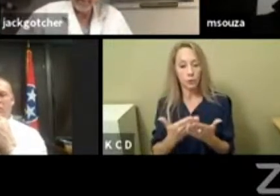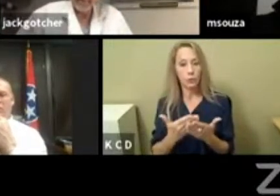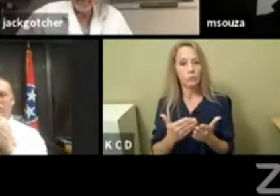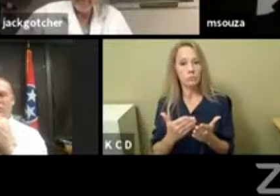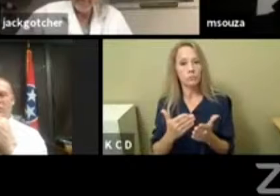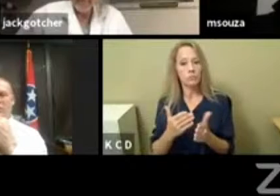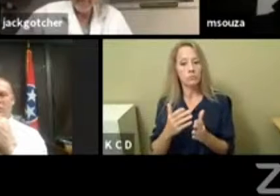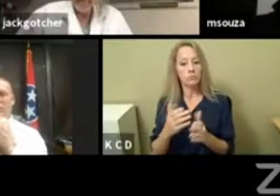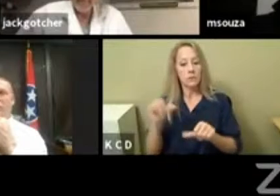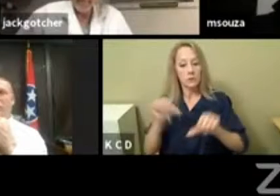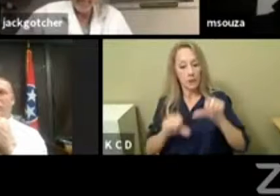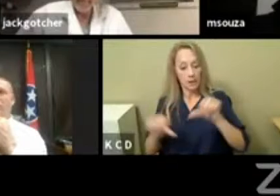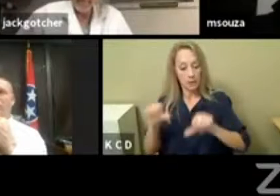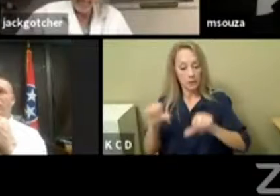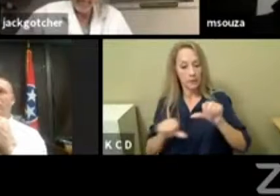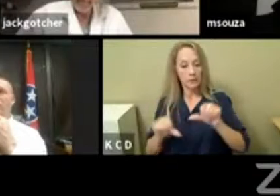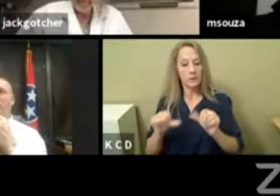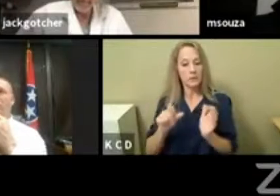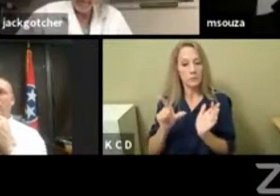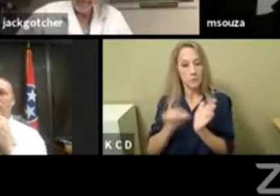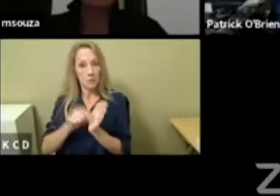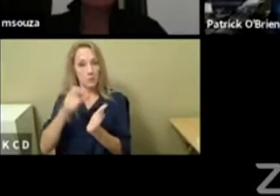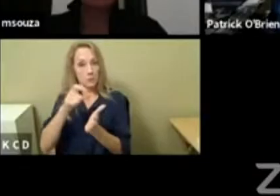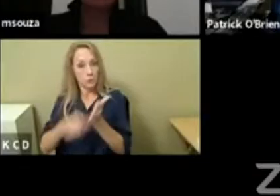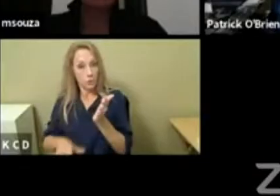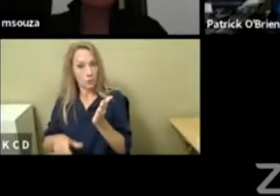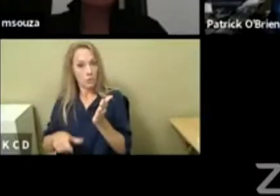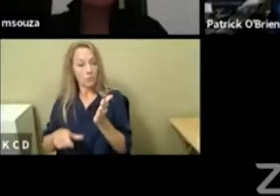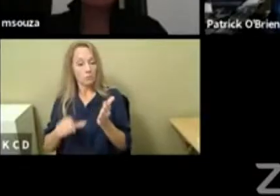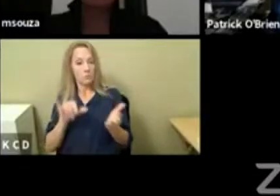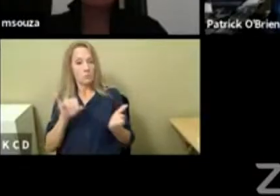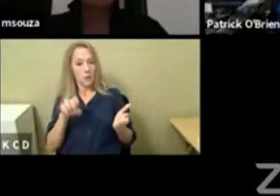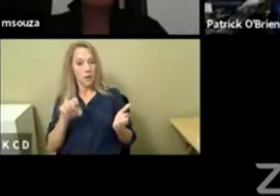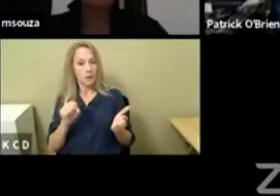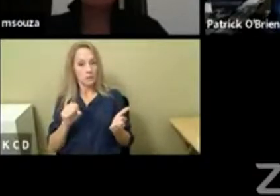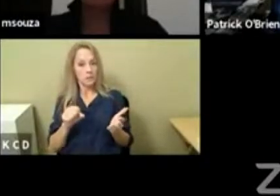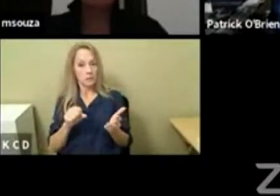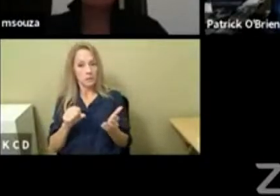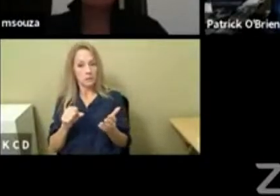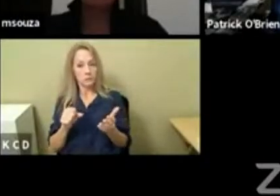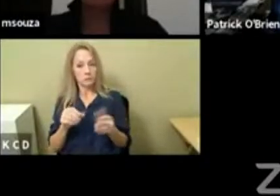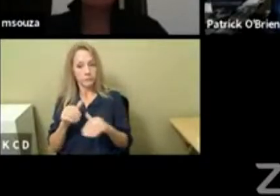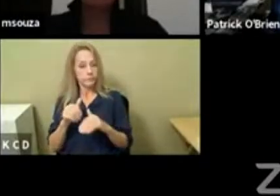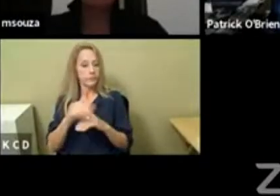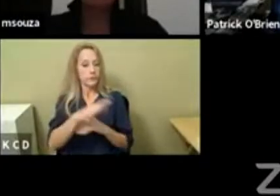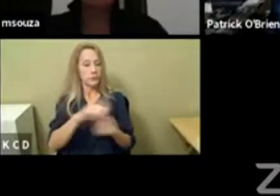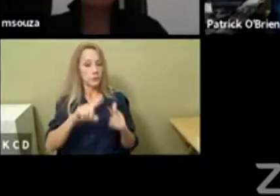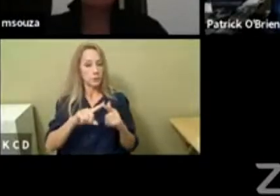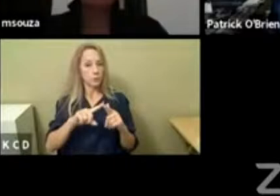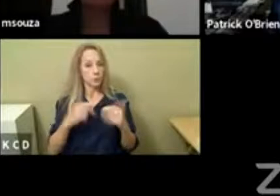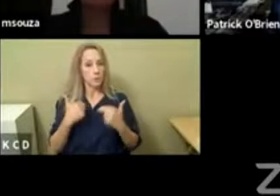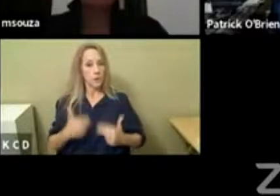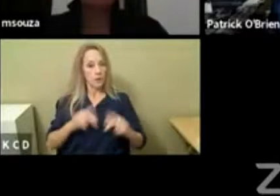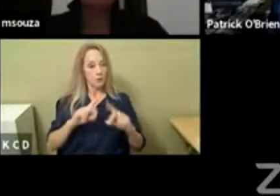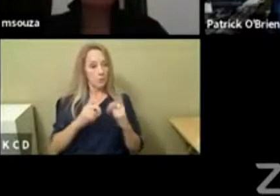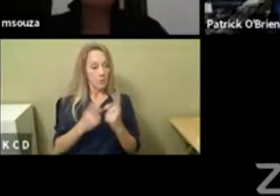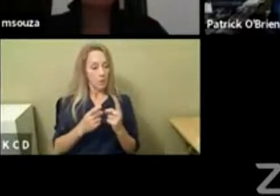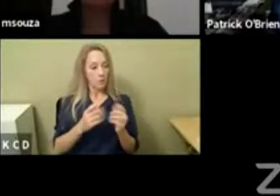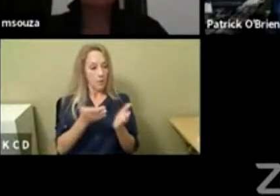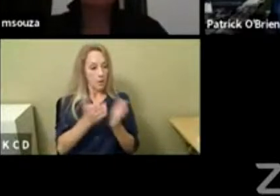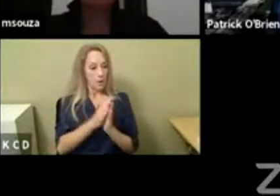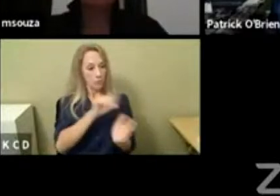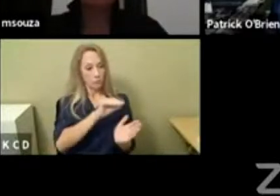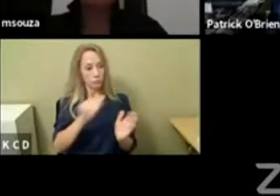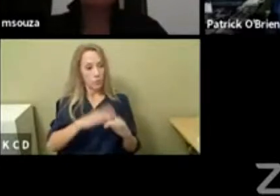wants to make sure that everyone else is aware of, share it to someone at the health department, have them posted on the website